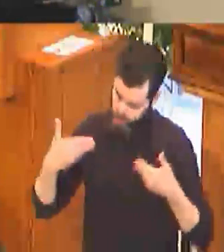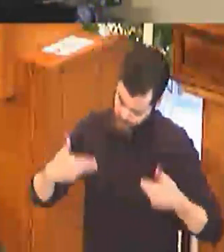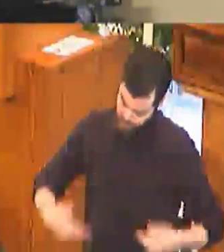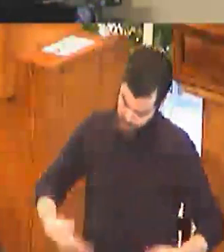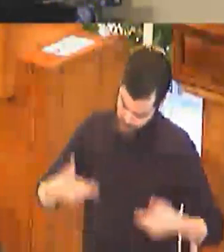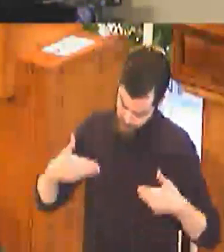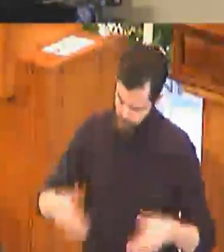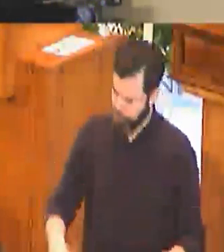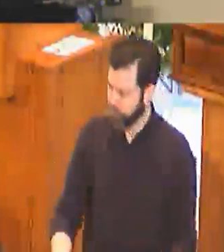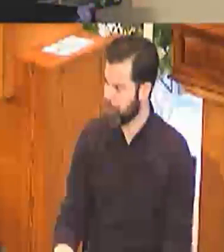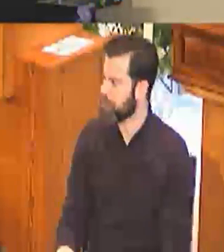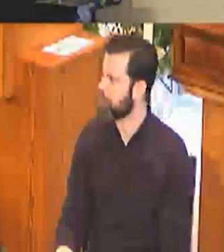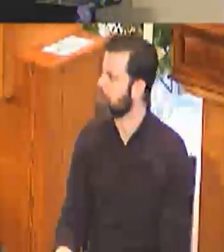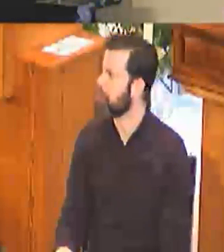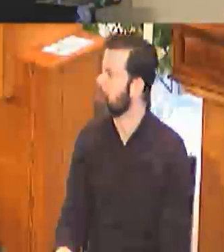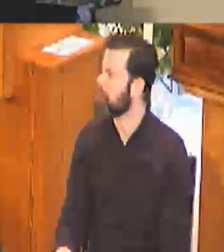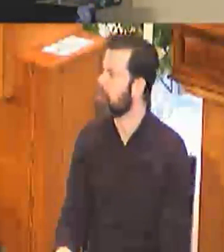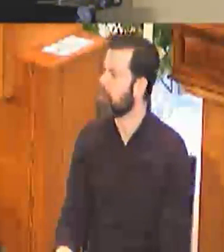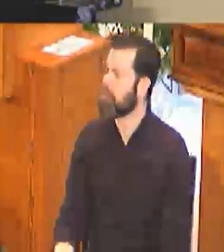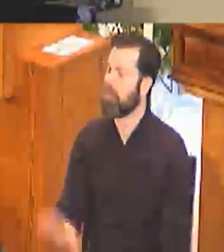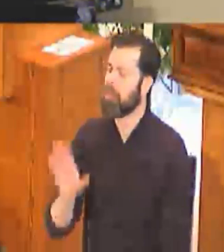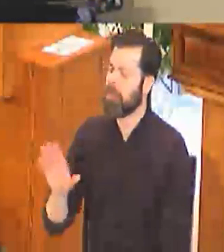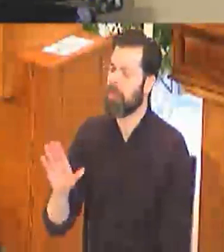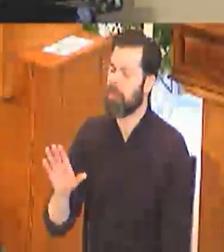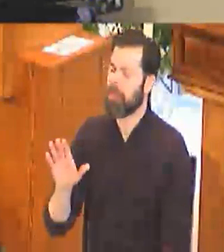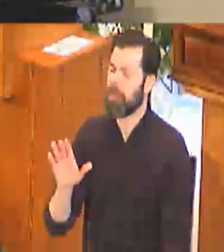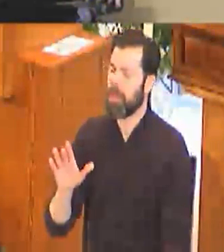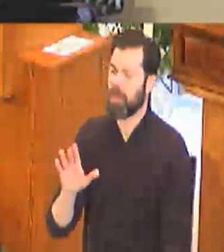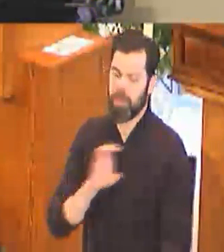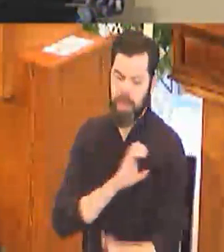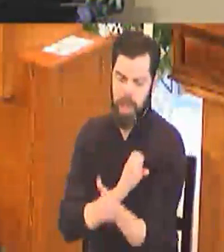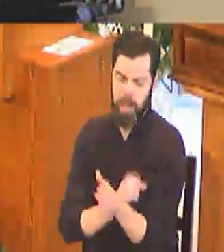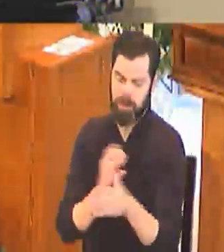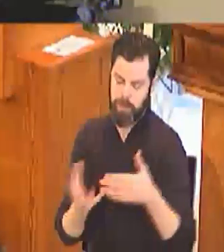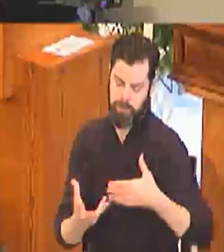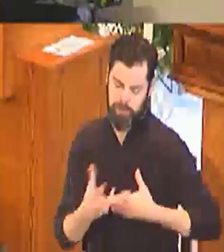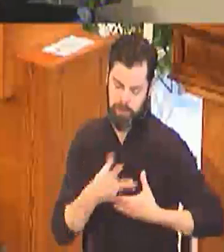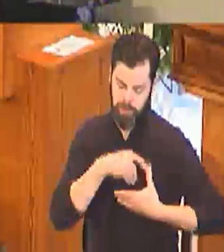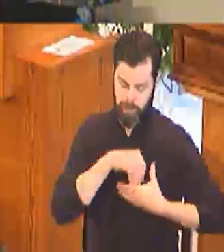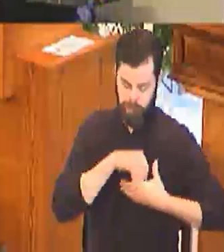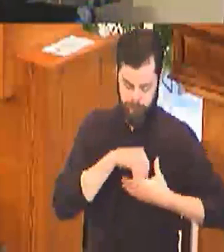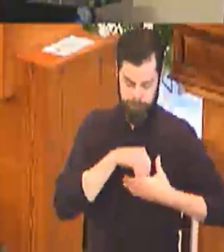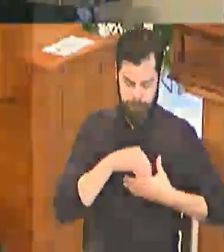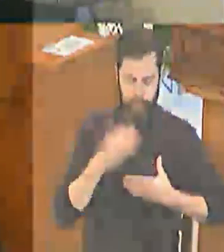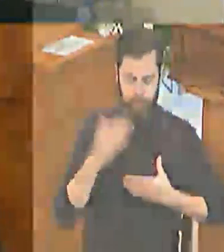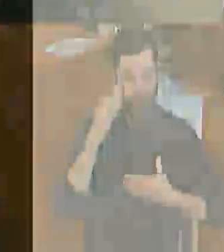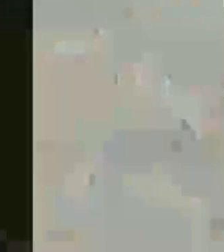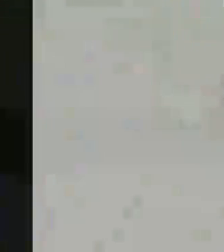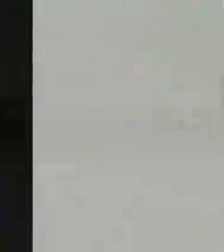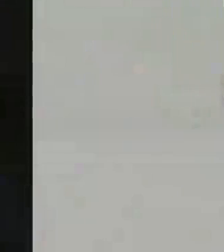I am. Now take that awareness into your heart and truly know it to be true.